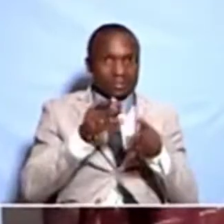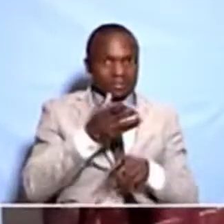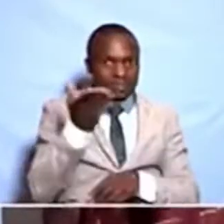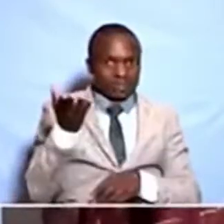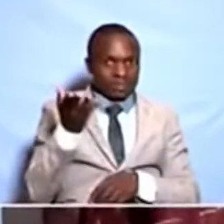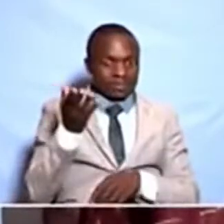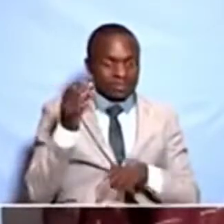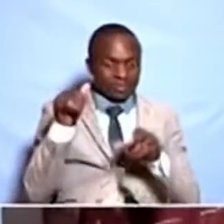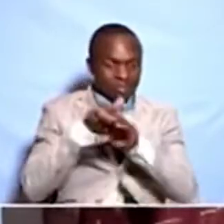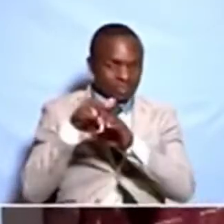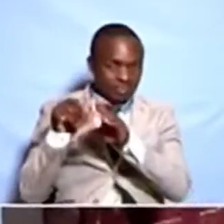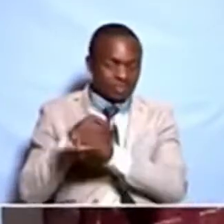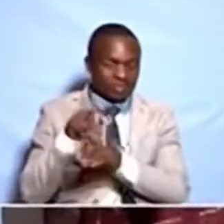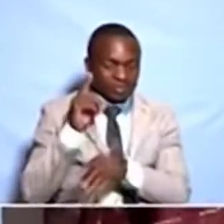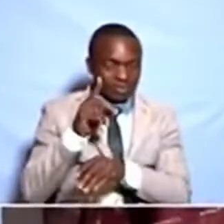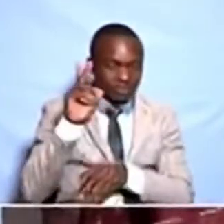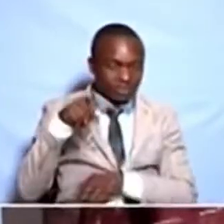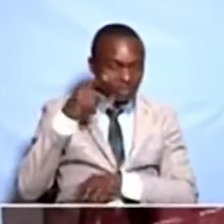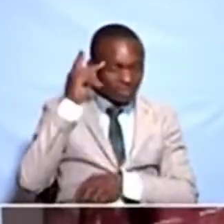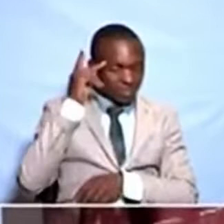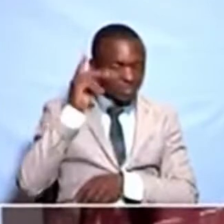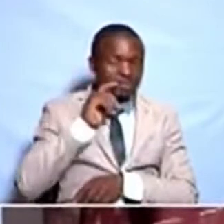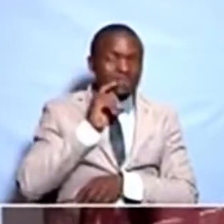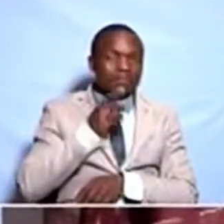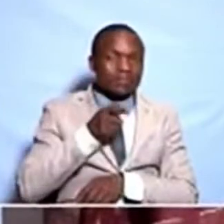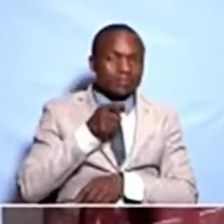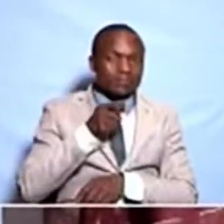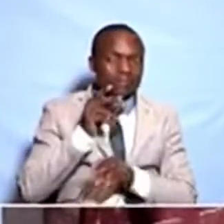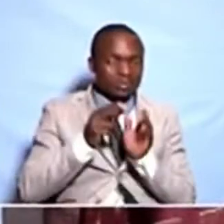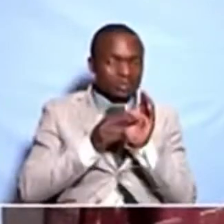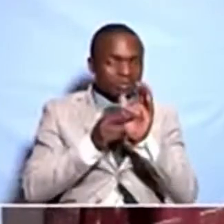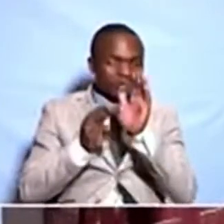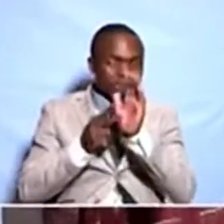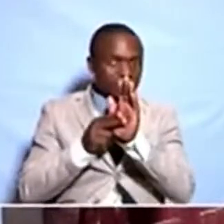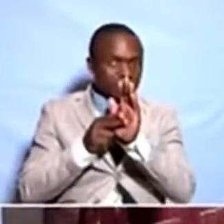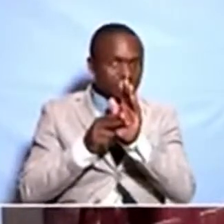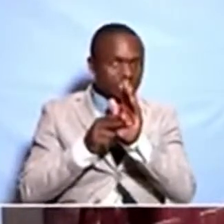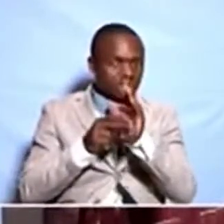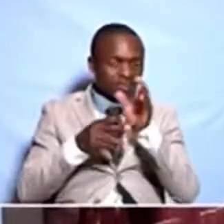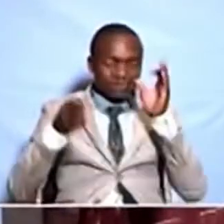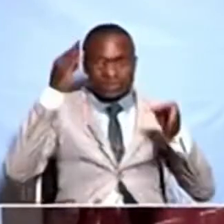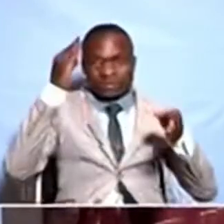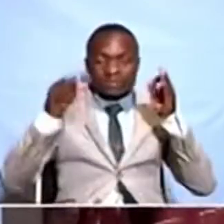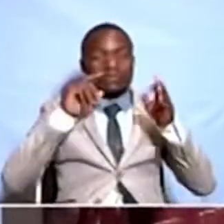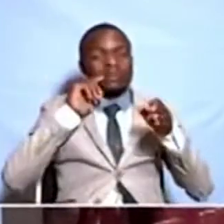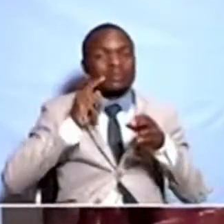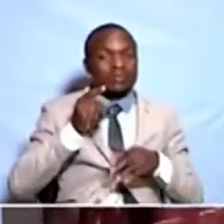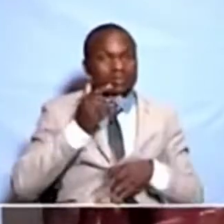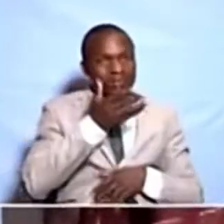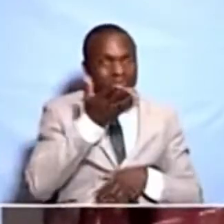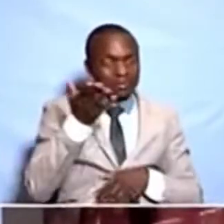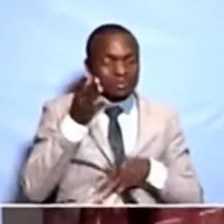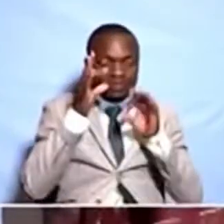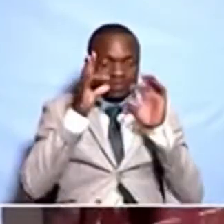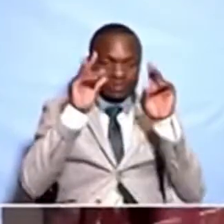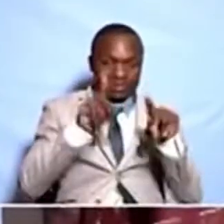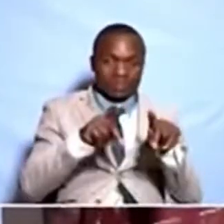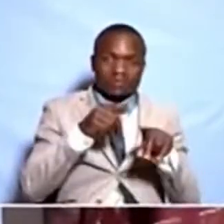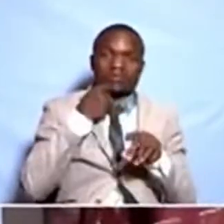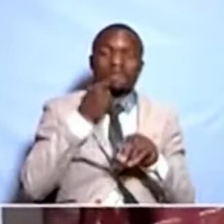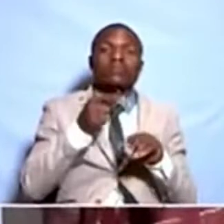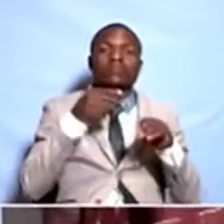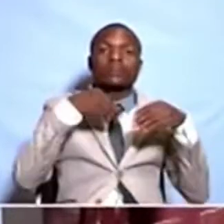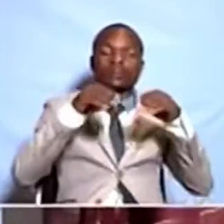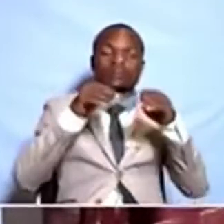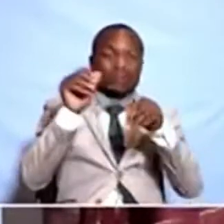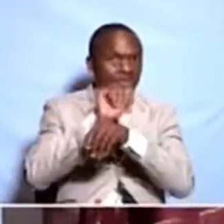involved in such activities since appearing in court. Okay. So we must be careful. Even when a person tells you to say, no, I'm selling this vehicle,